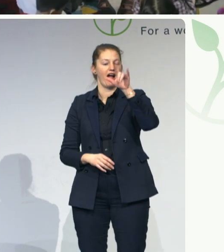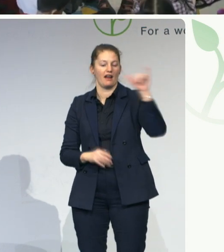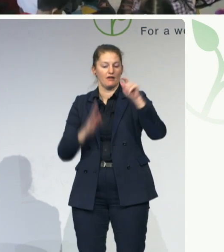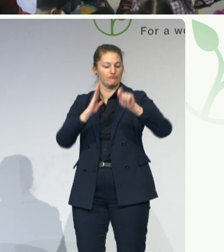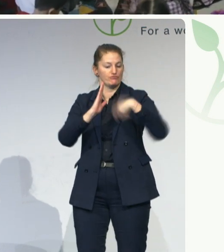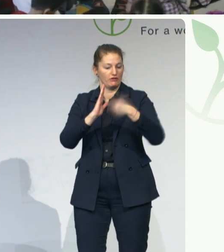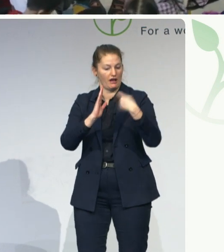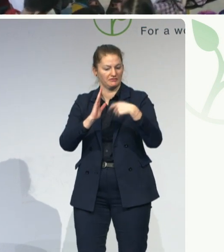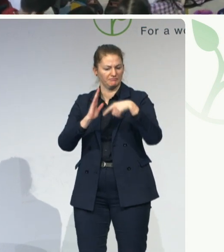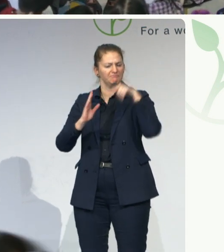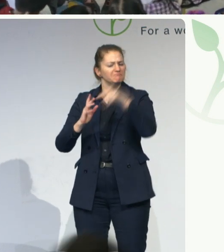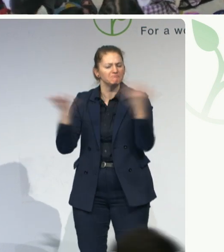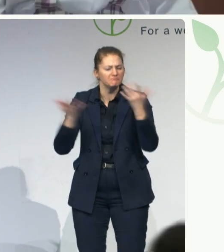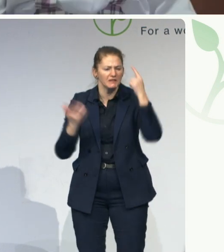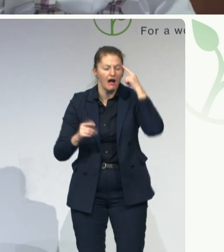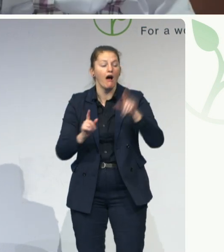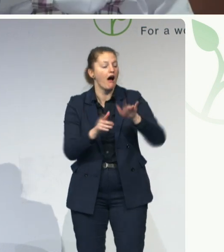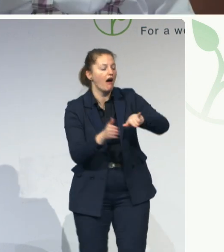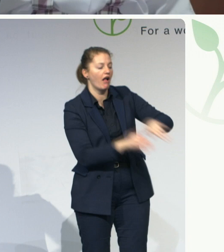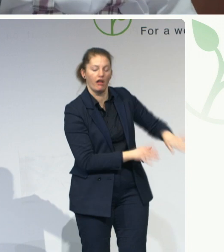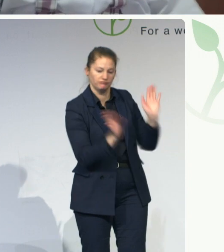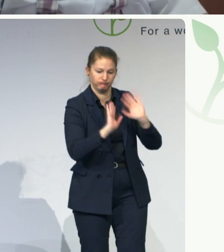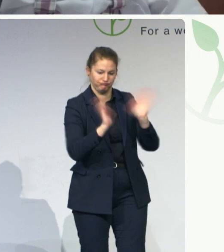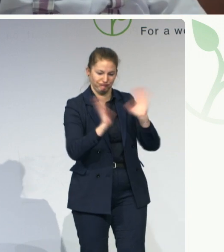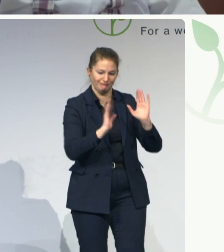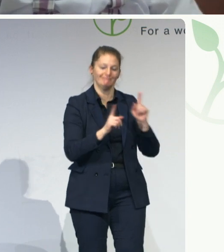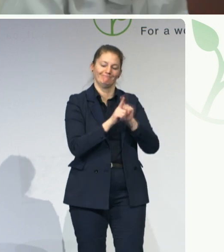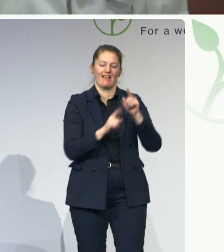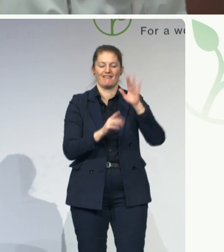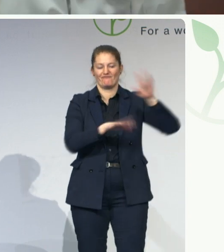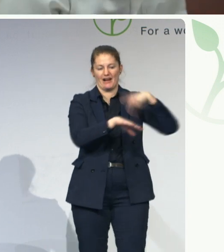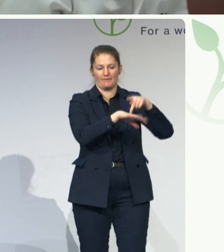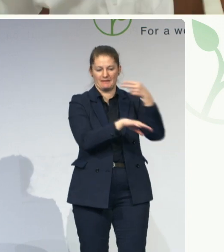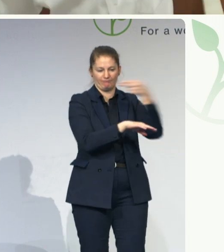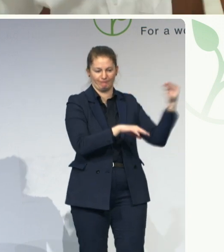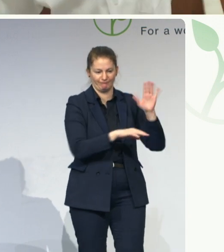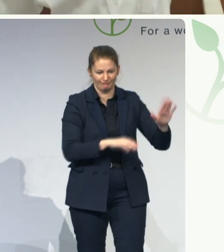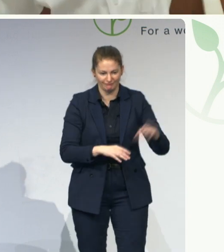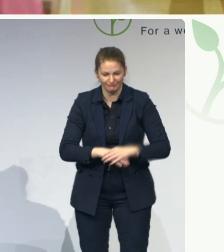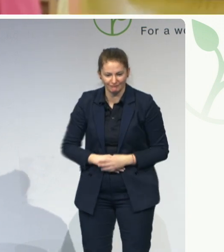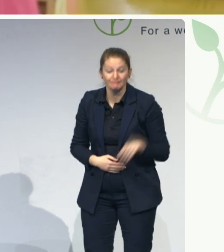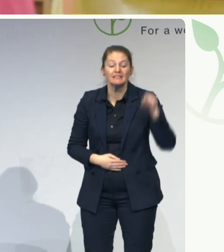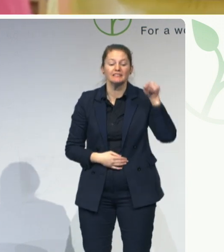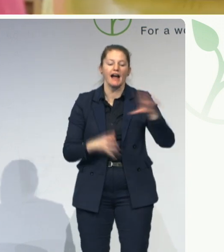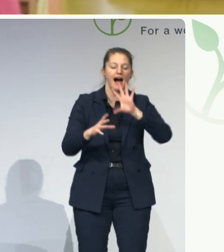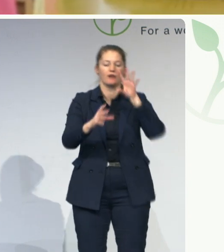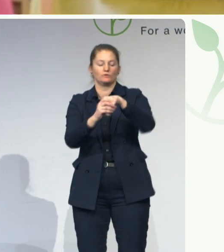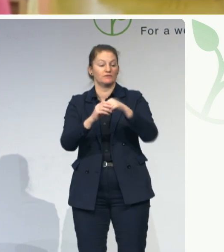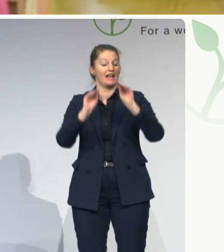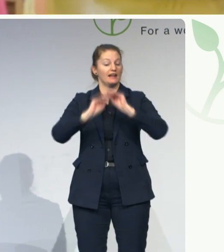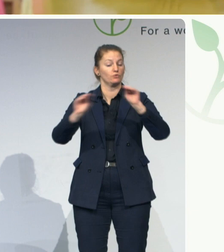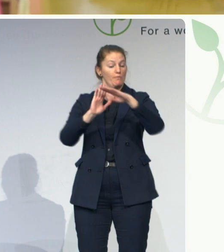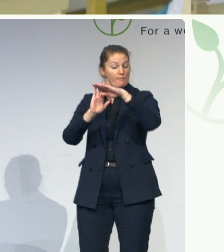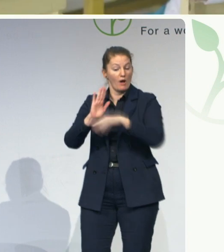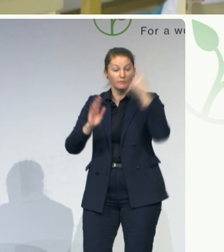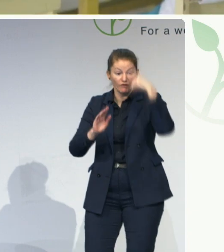inclusive education program for children. It uses a range of methods such as establishing model schools, training